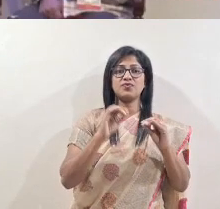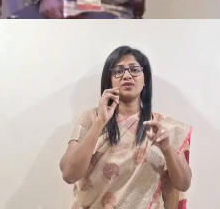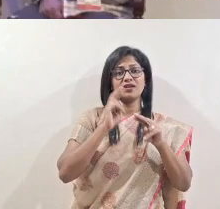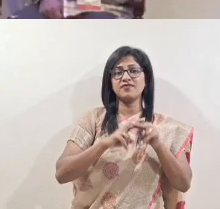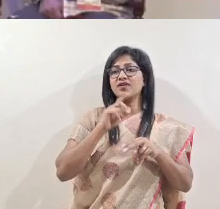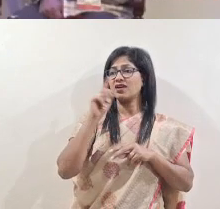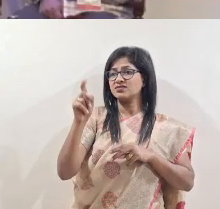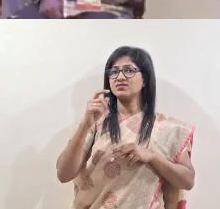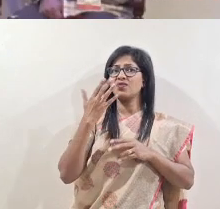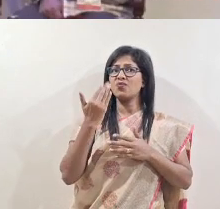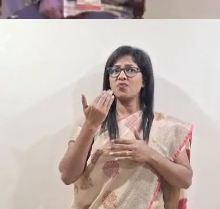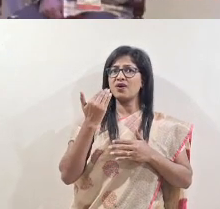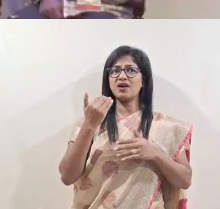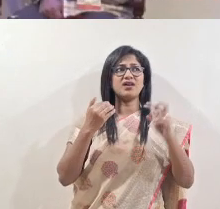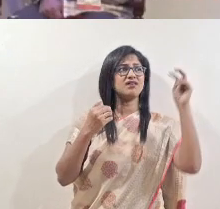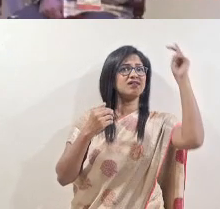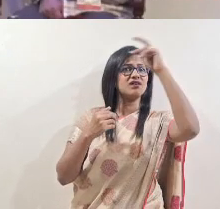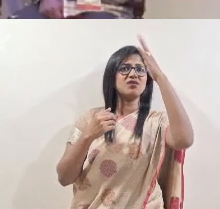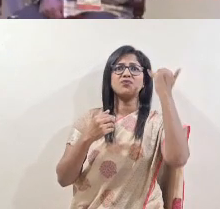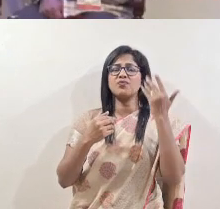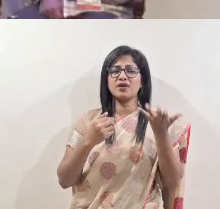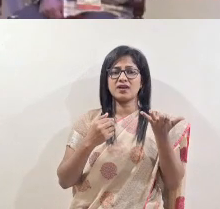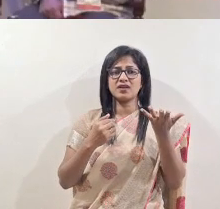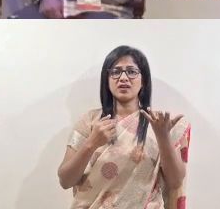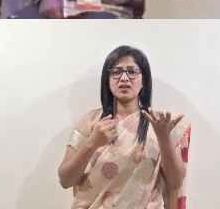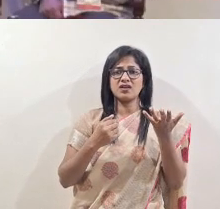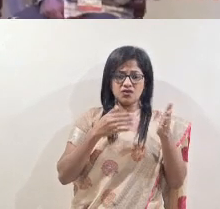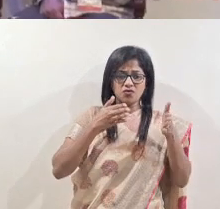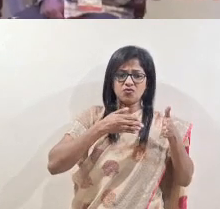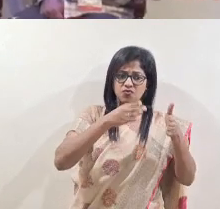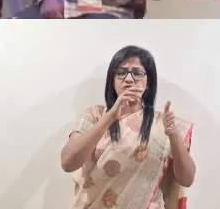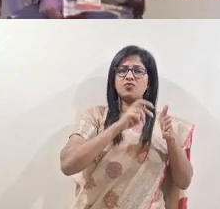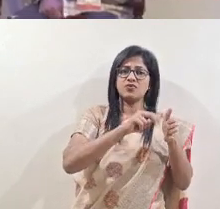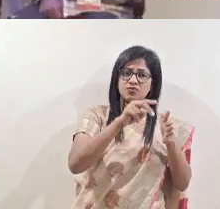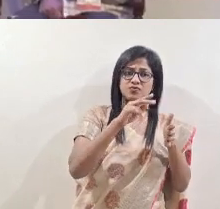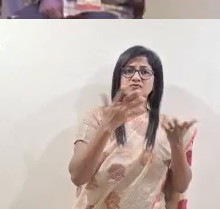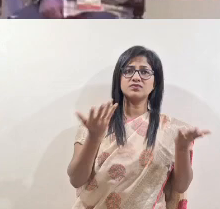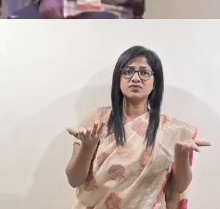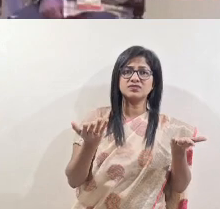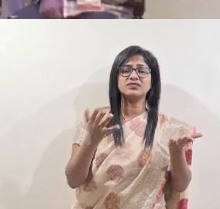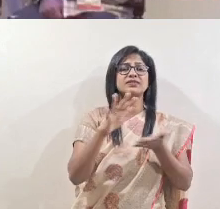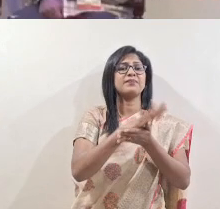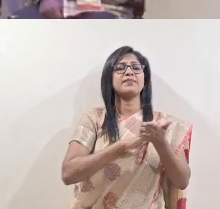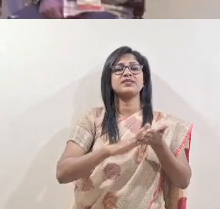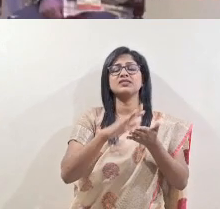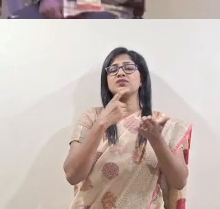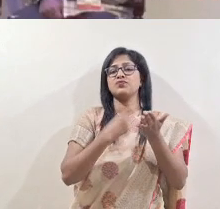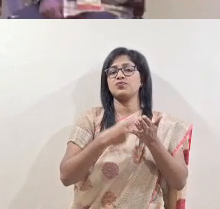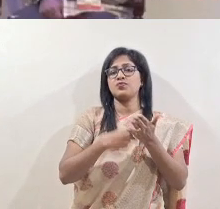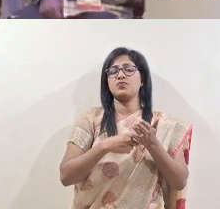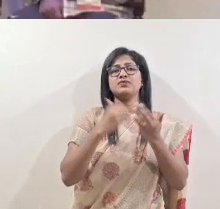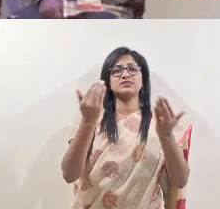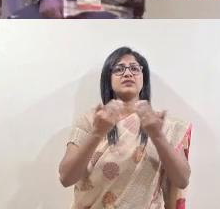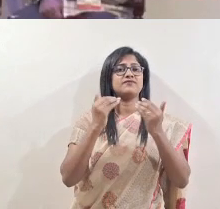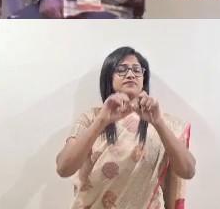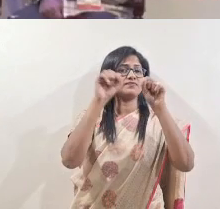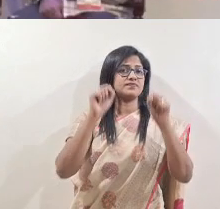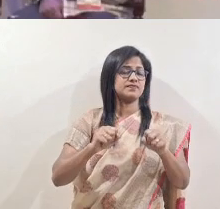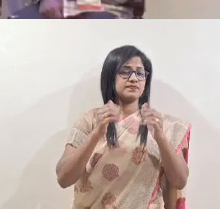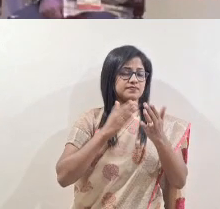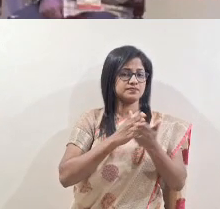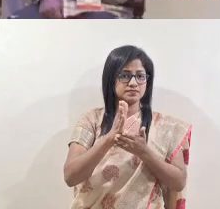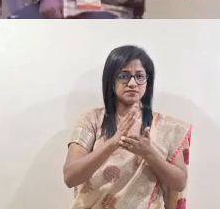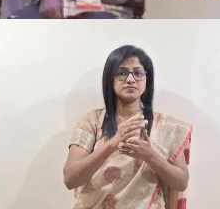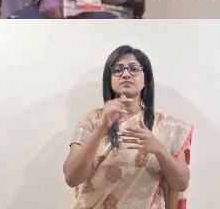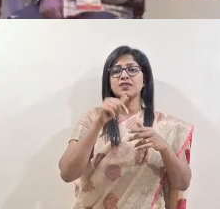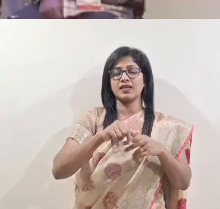ask also that why should I use the football bridge? Why shouldn't I use the road? So that's the basic principle behind the safe system approach, towards which India